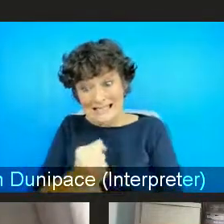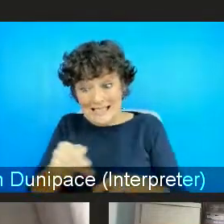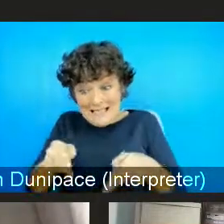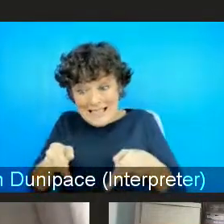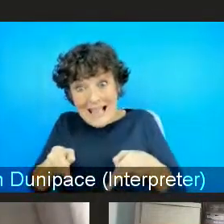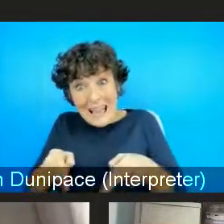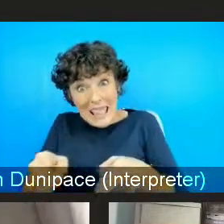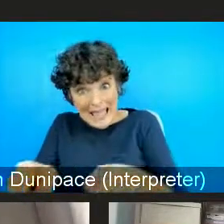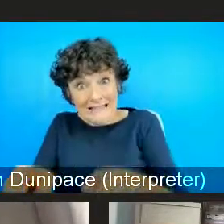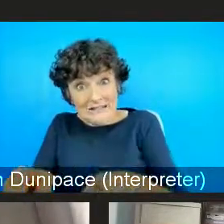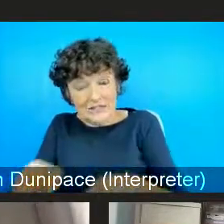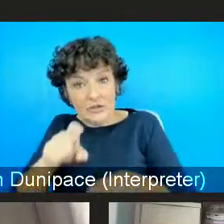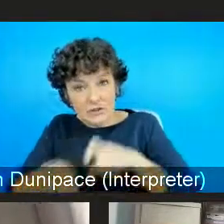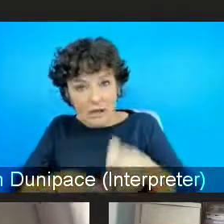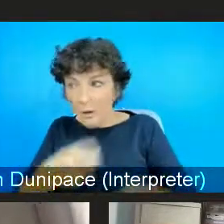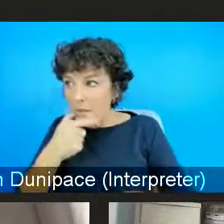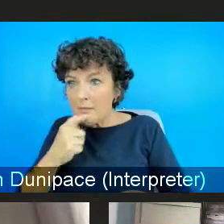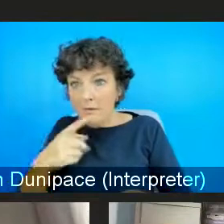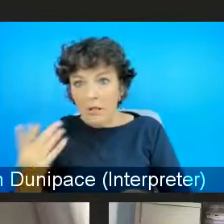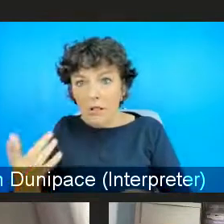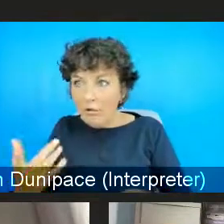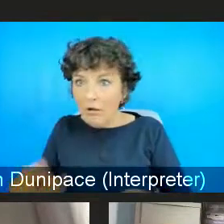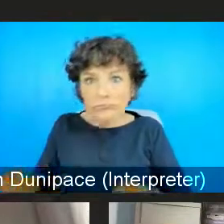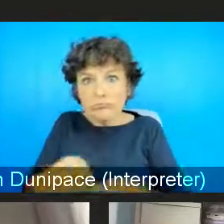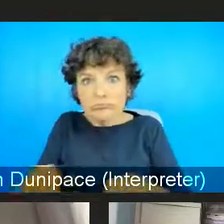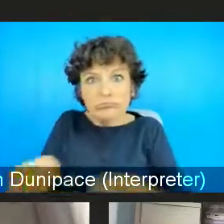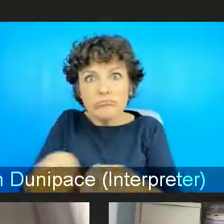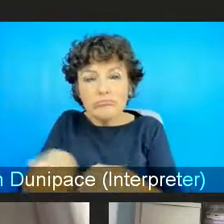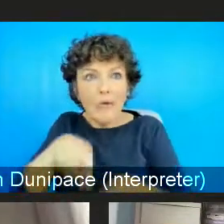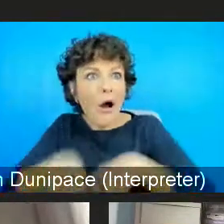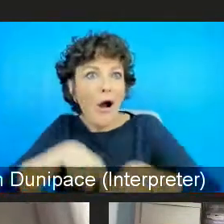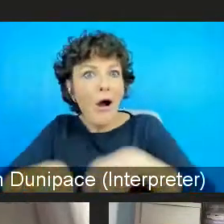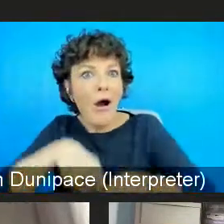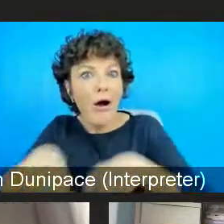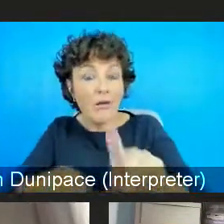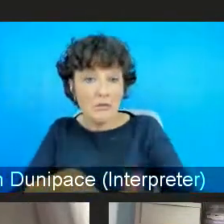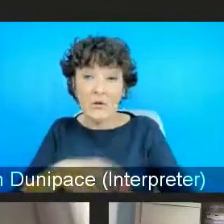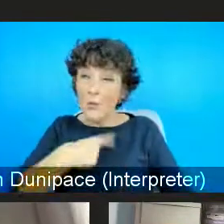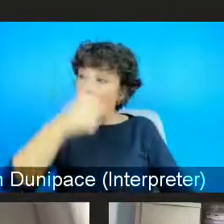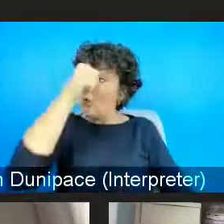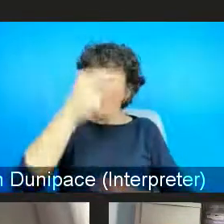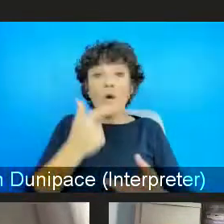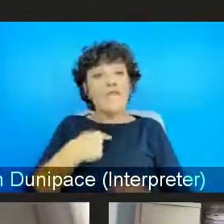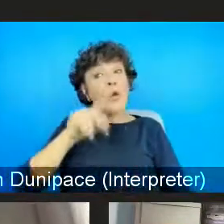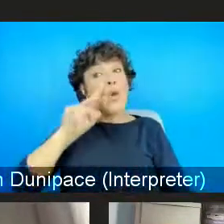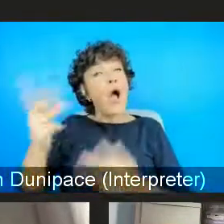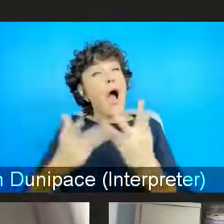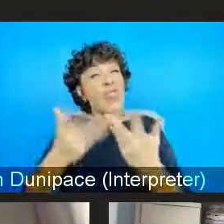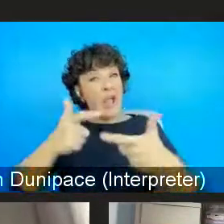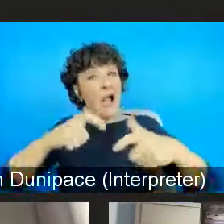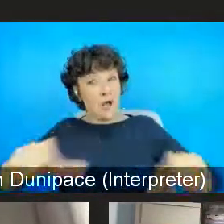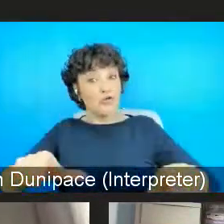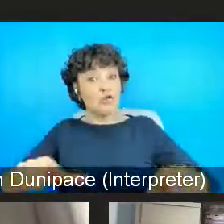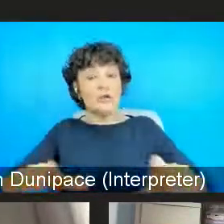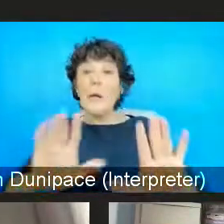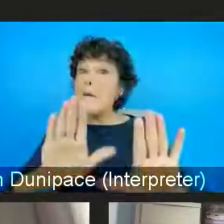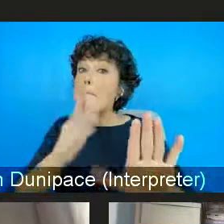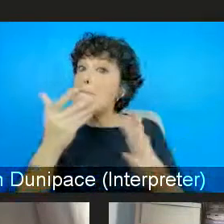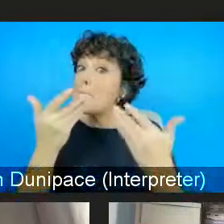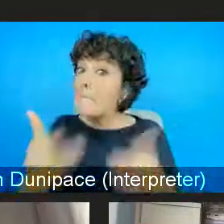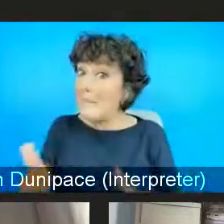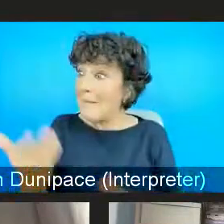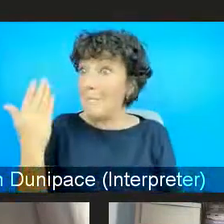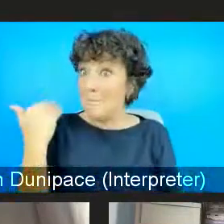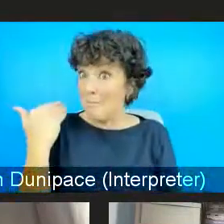thing. And we do know that in other countries, that even before a kind of climate focus, but other countries which have shifted towards active